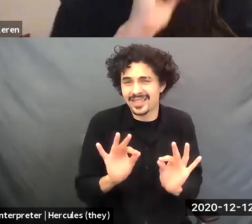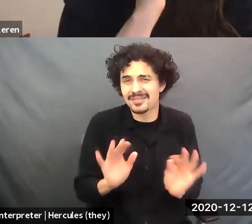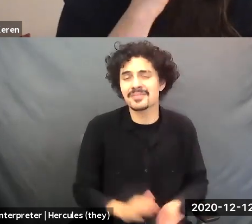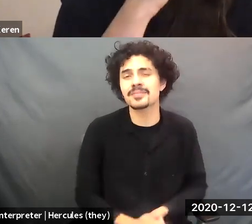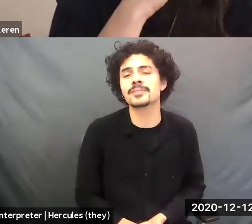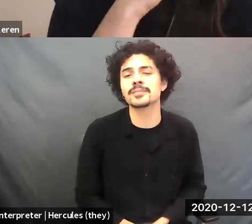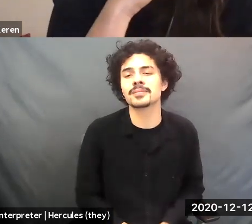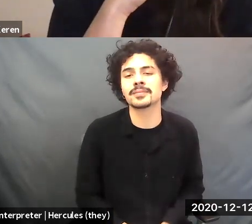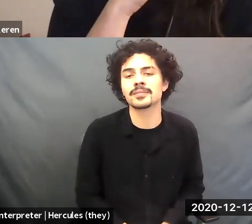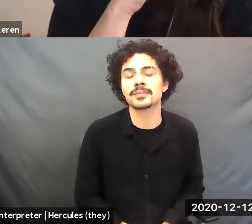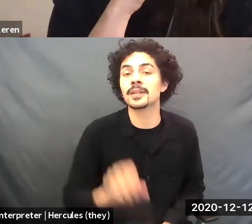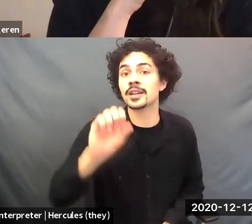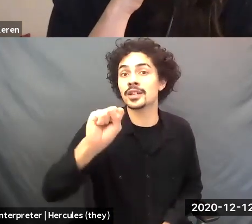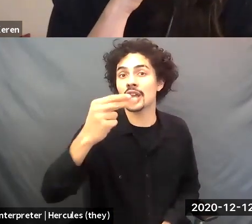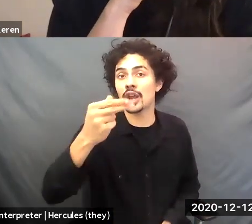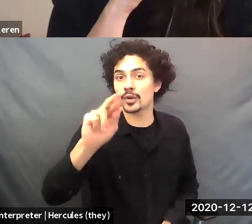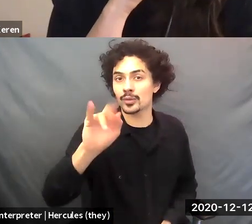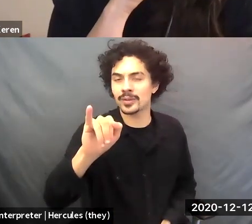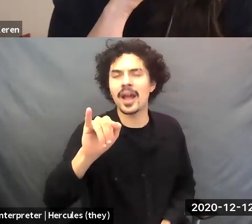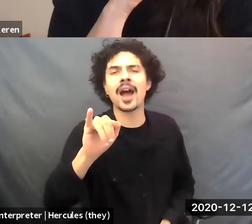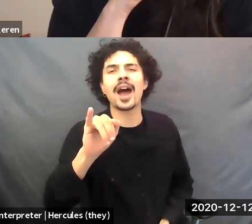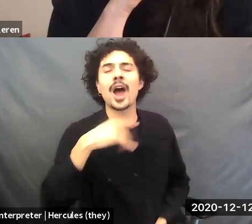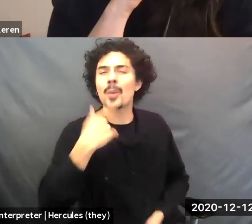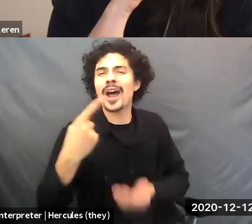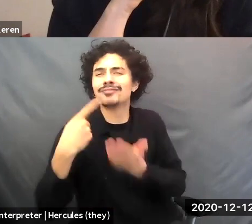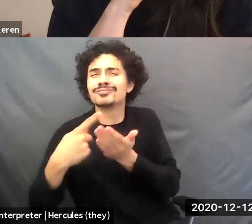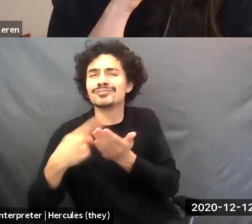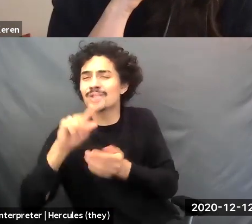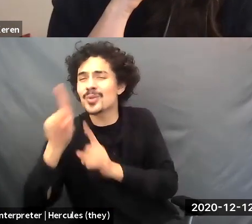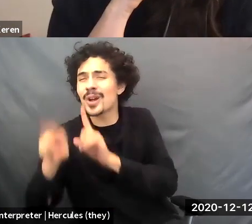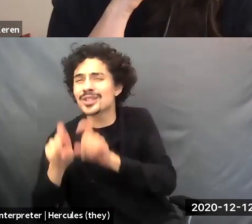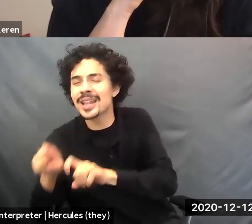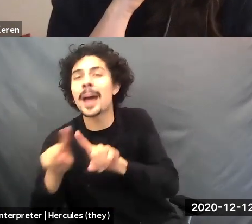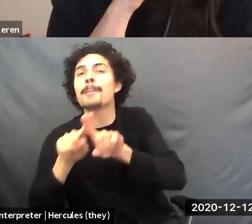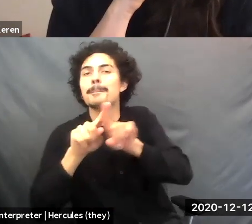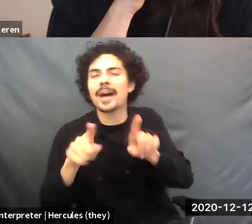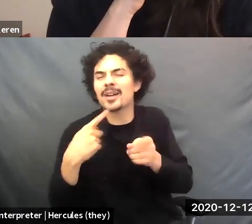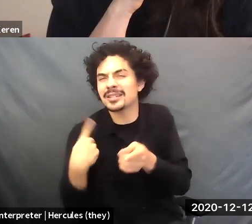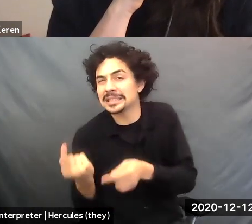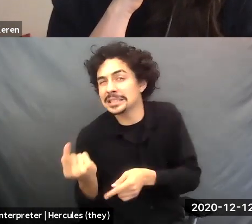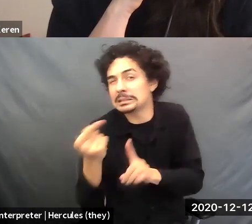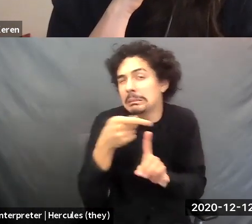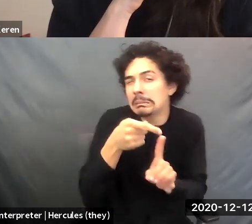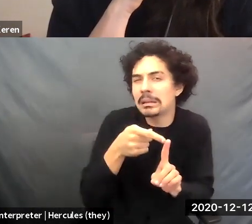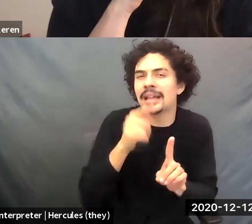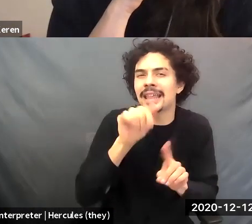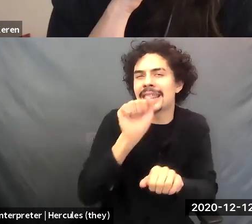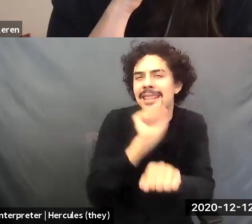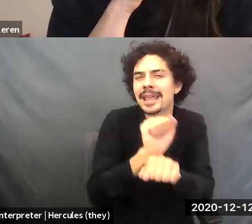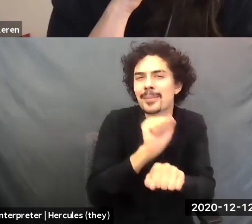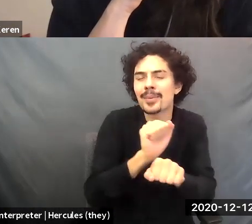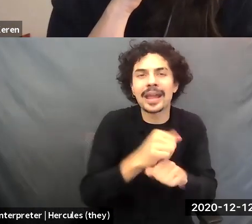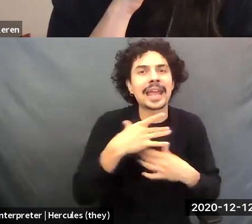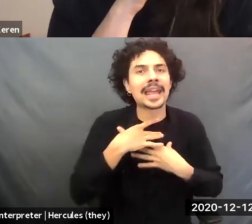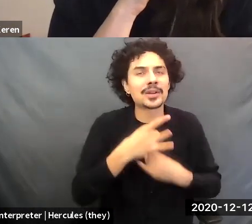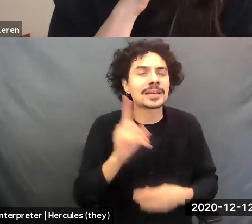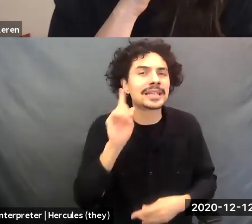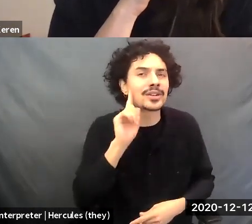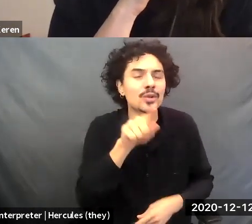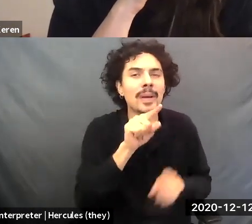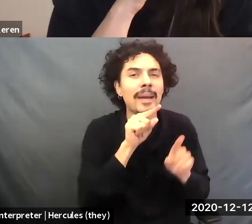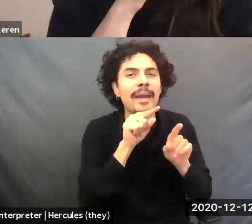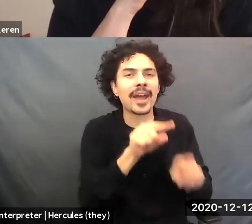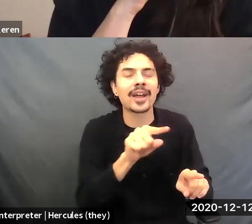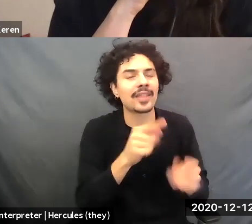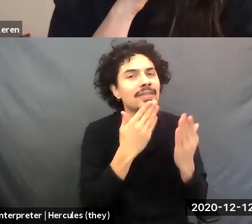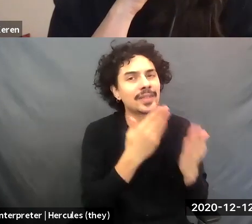questions, but just as somebody watching the film, that issue of labor was, so it was really interesting to hear your answers. Thank you for that.